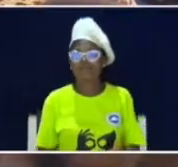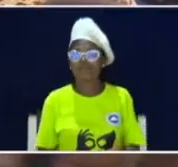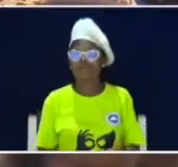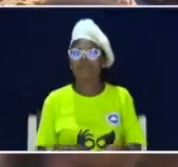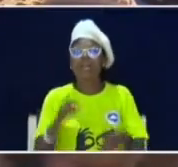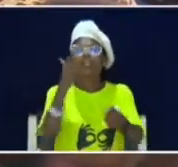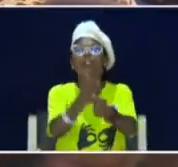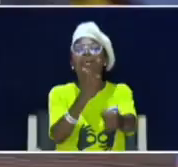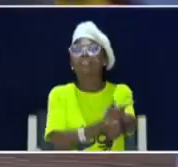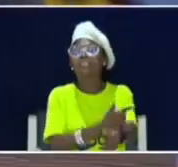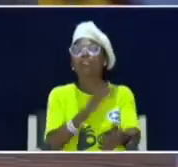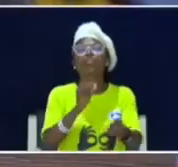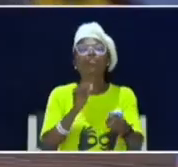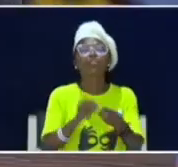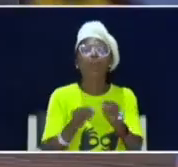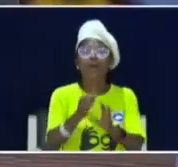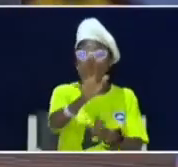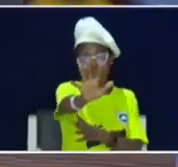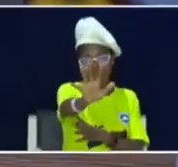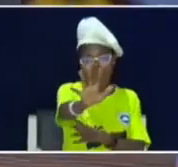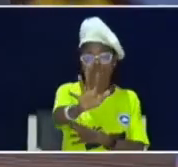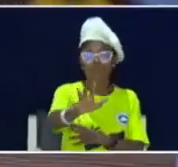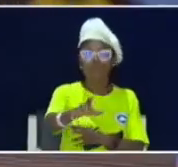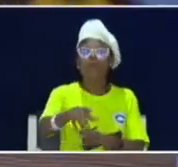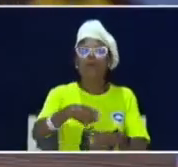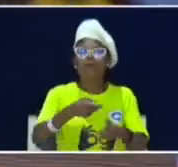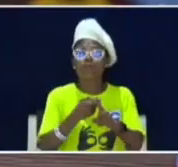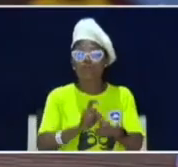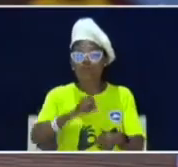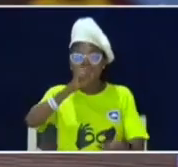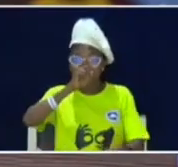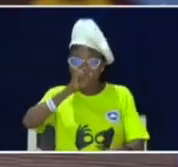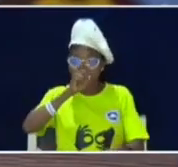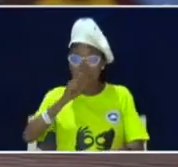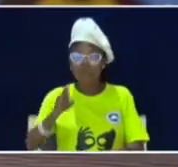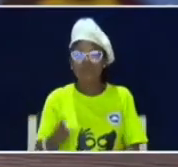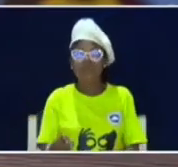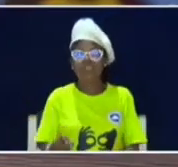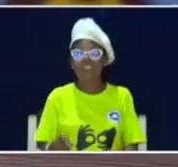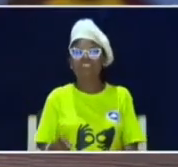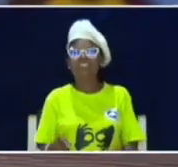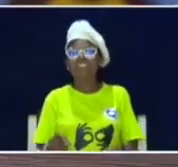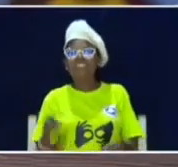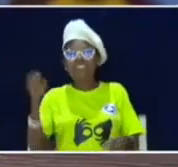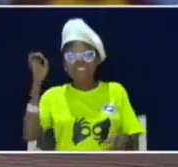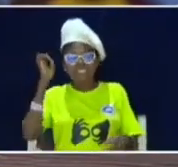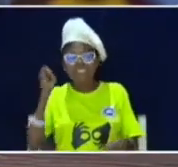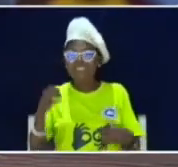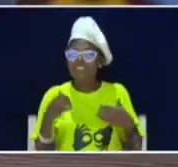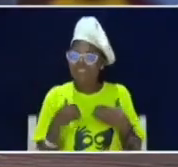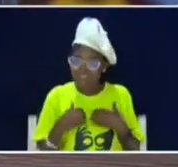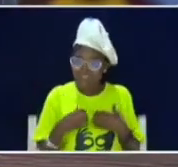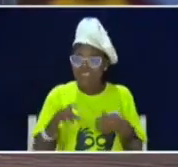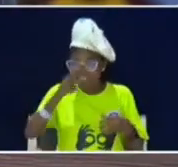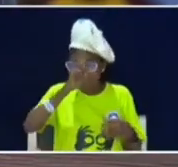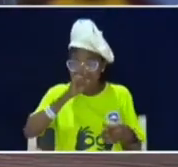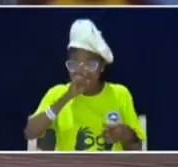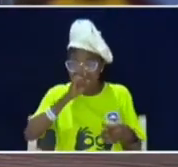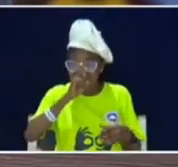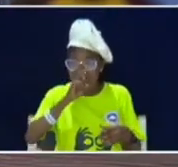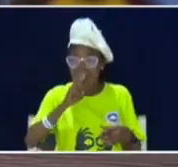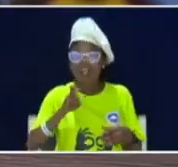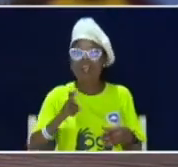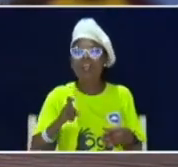Lesson number 5 from an eagle. Eagle lays off old feathers and beak. Eagles lays off